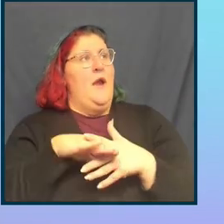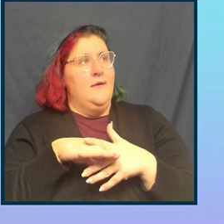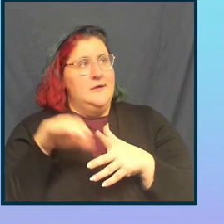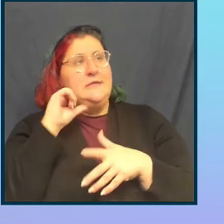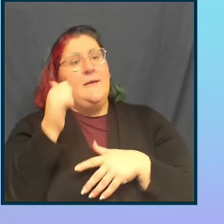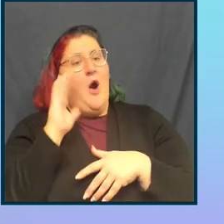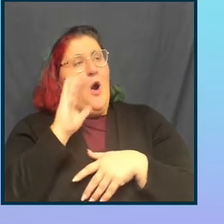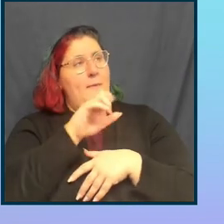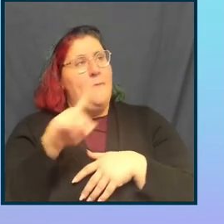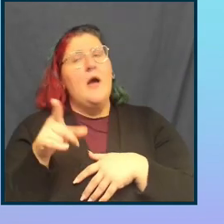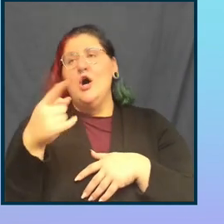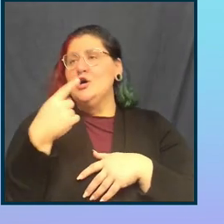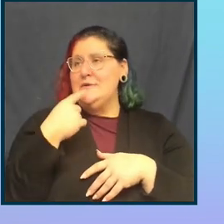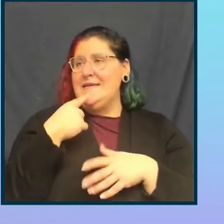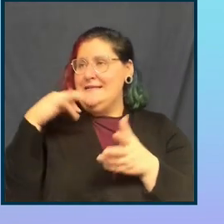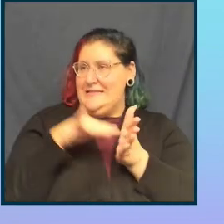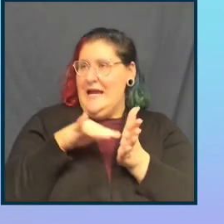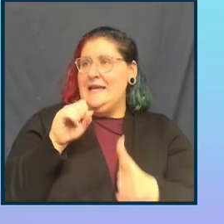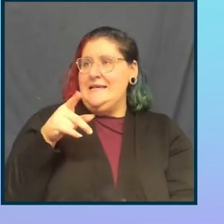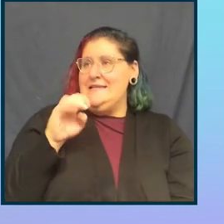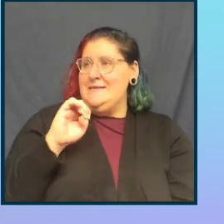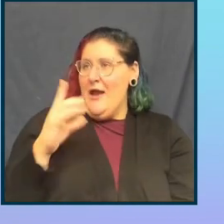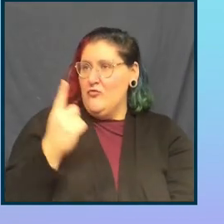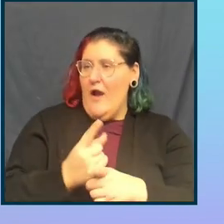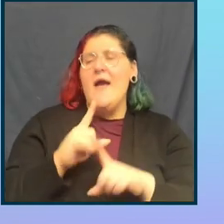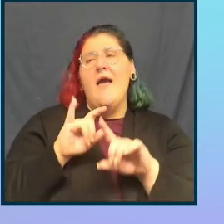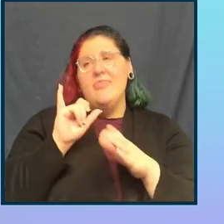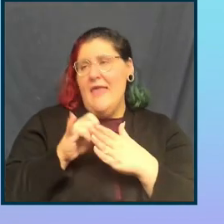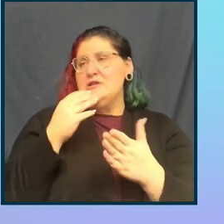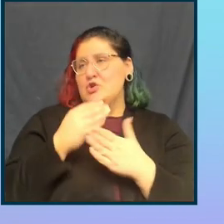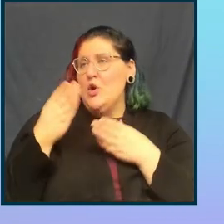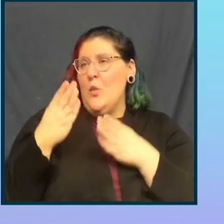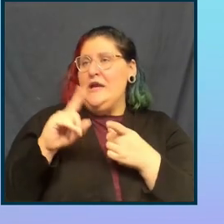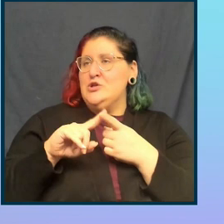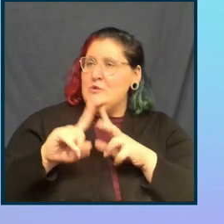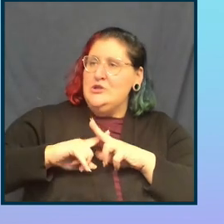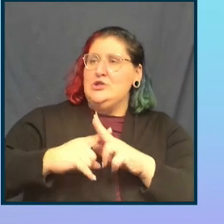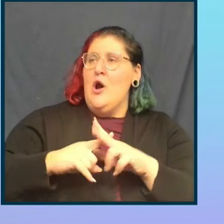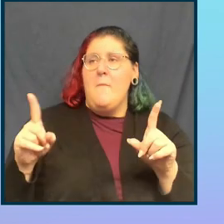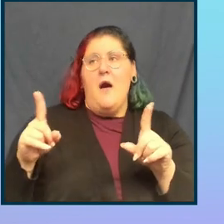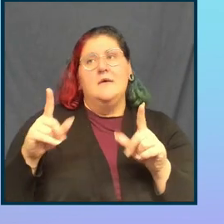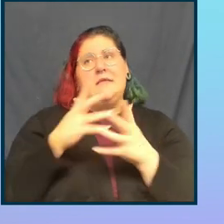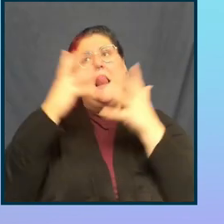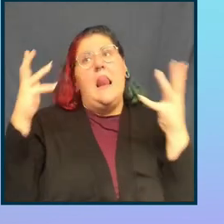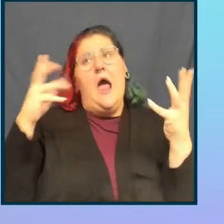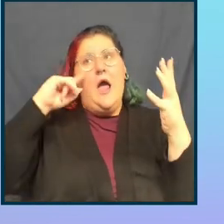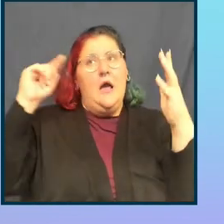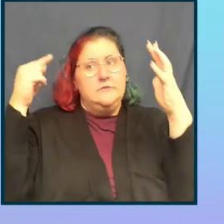great advice throughout your talk. So that's one way to start, but it can be a little long to dive into. It can be a lot. It can be a